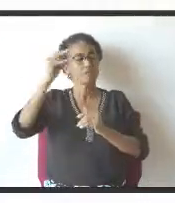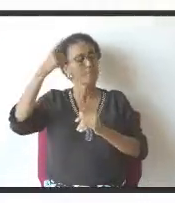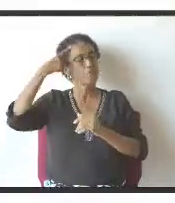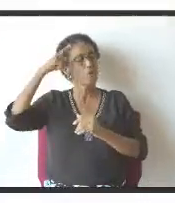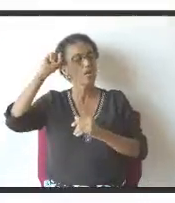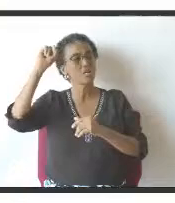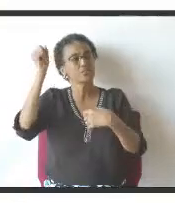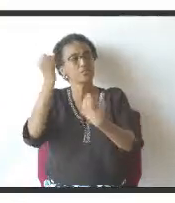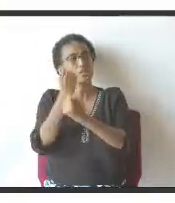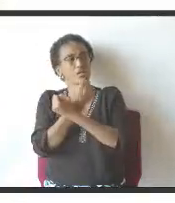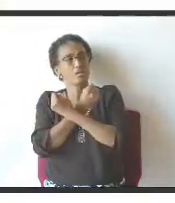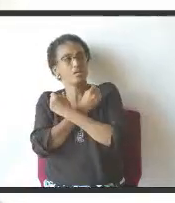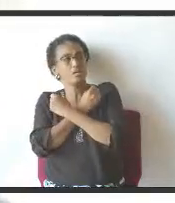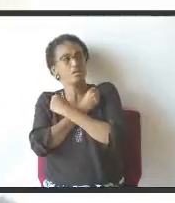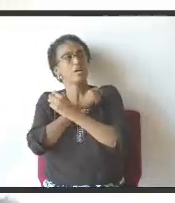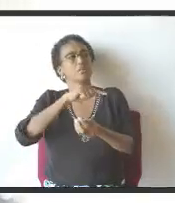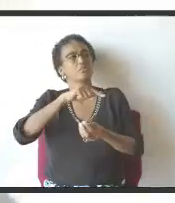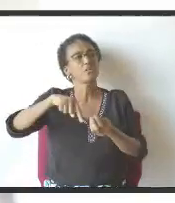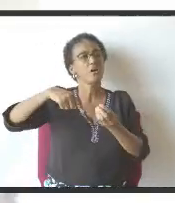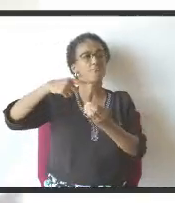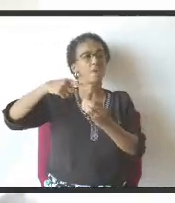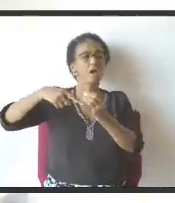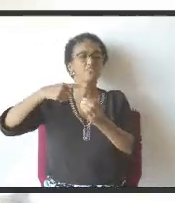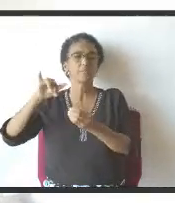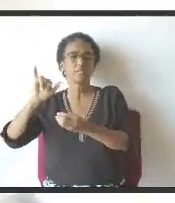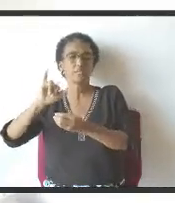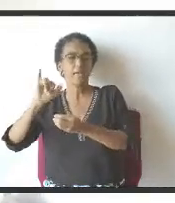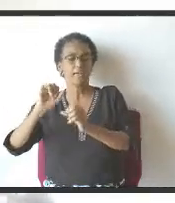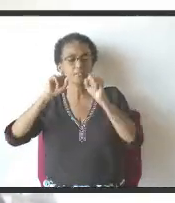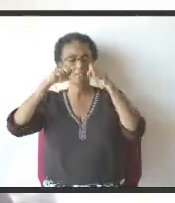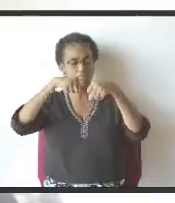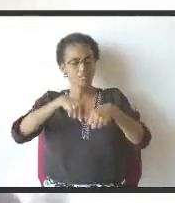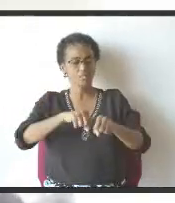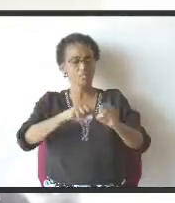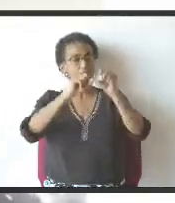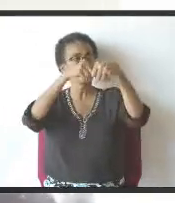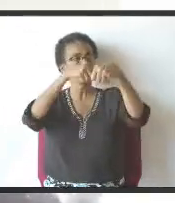him for his love. Surround me like a